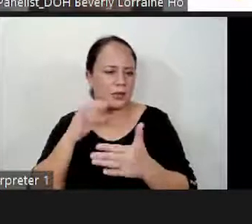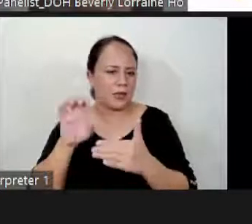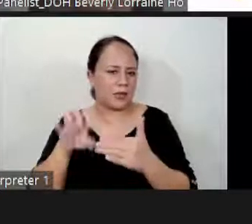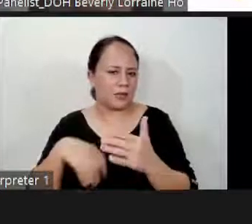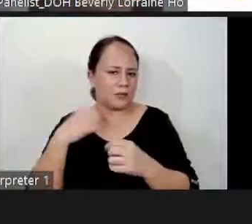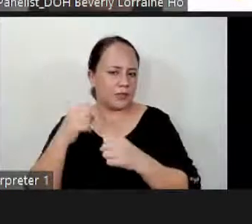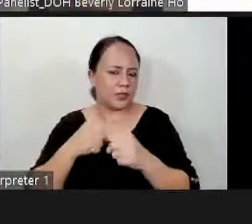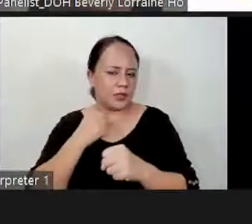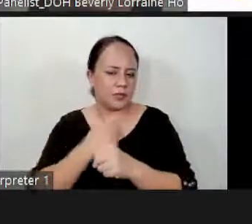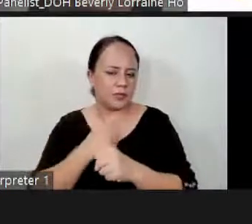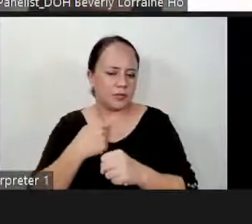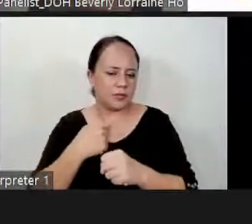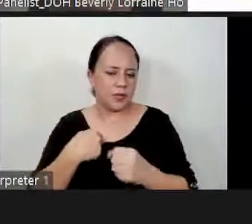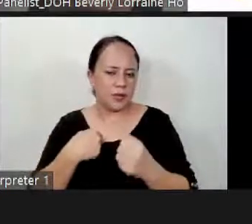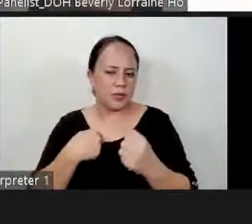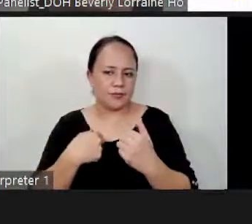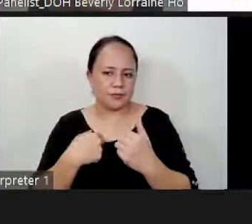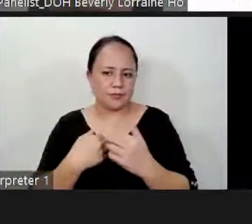year, meron na silang